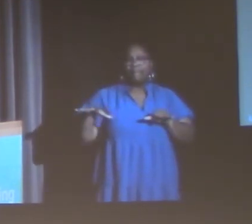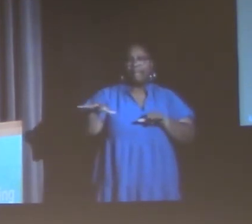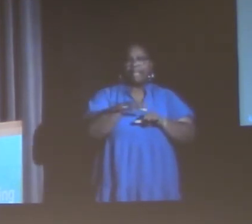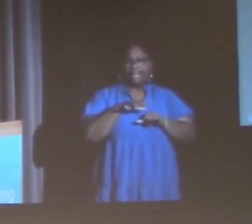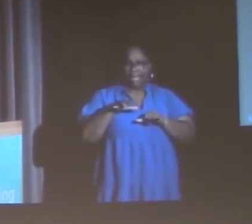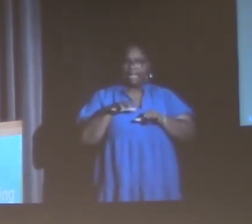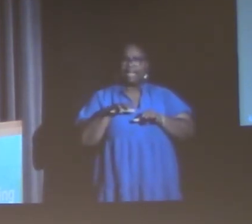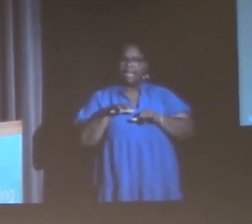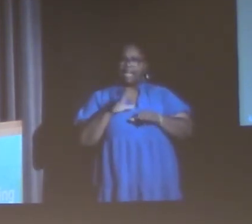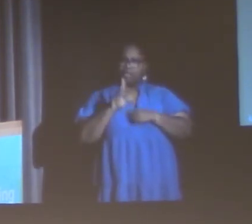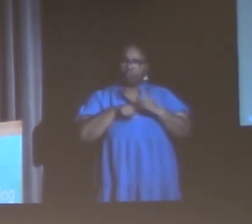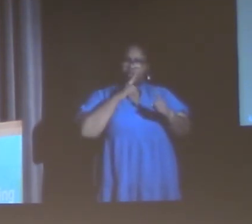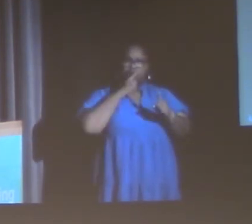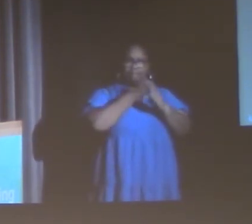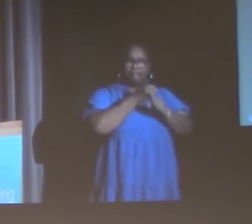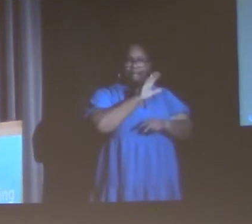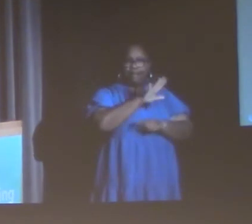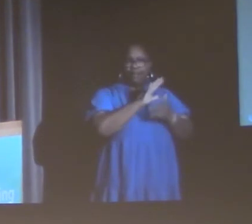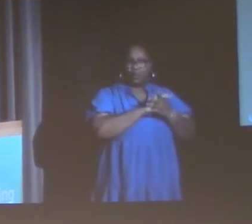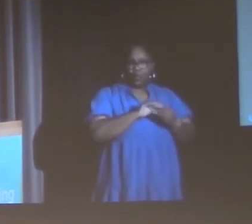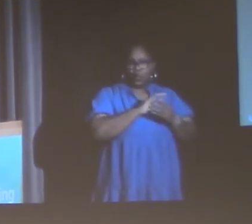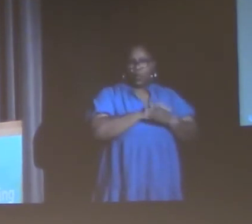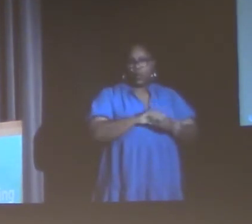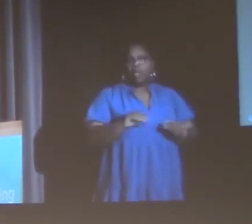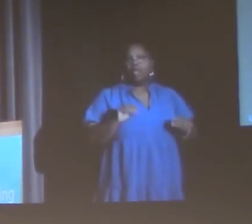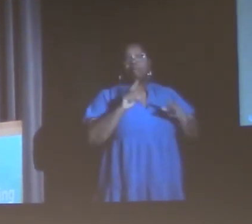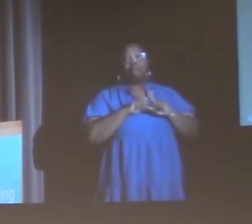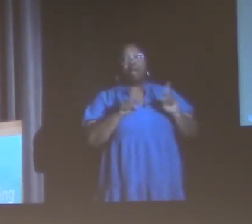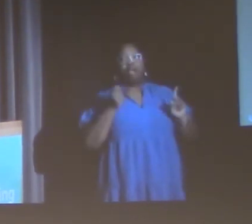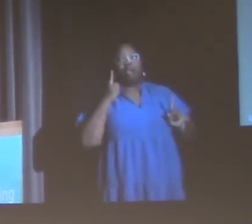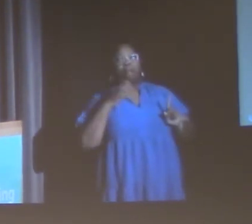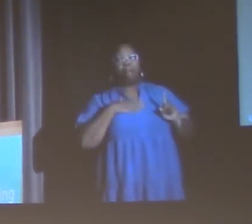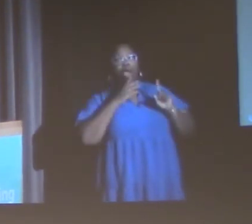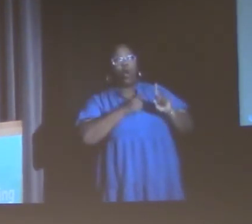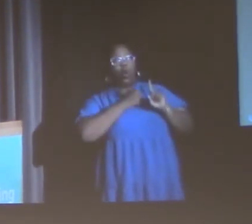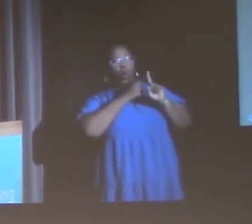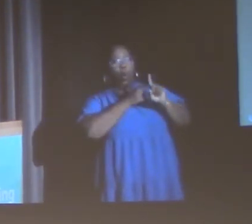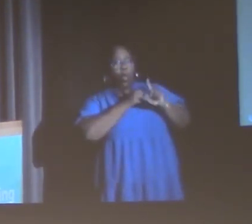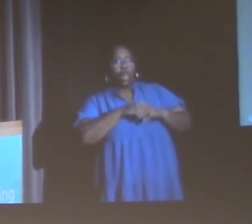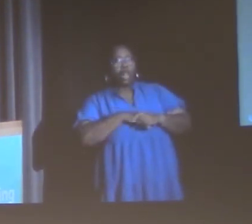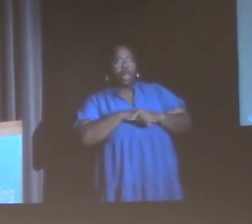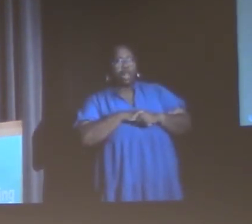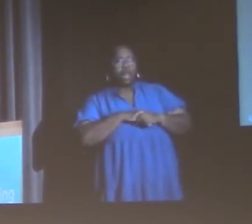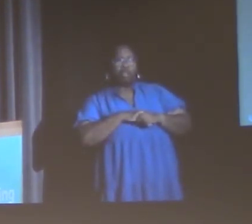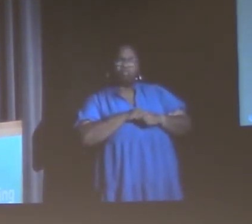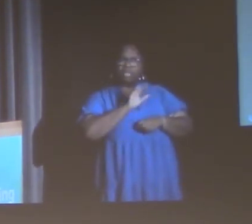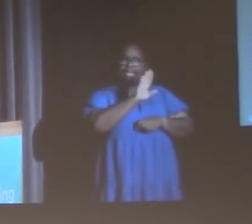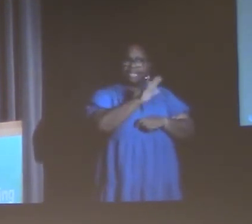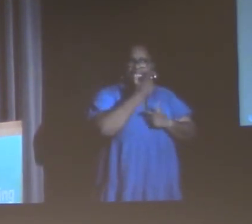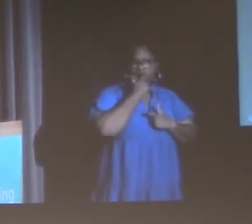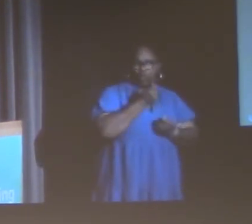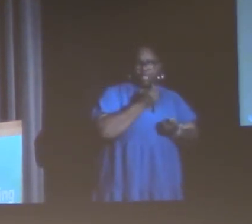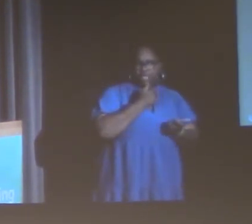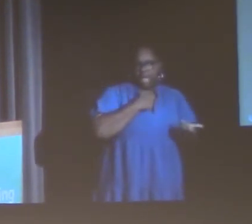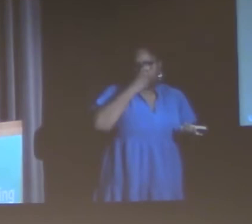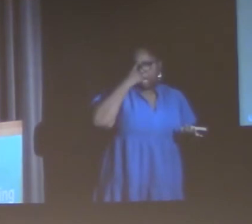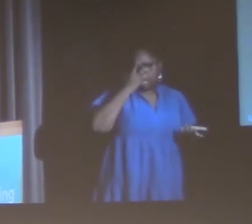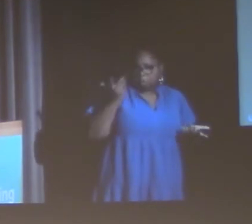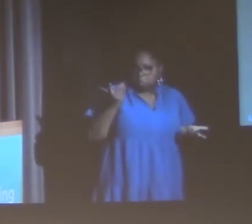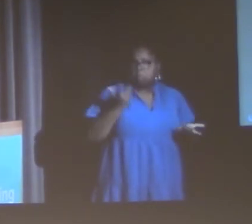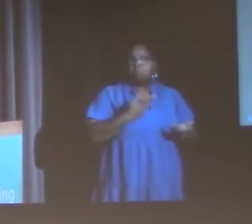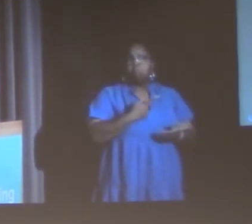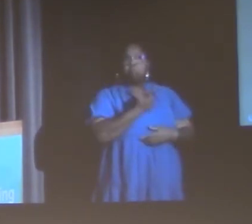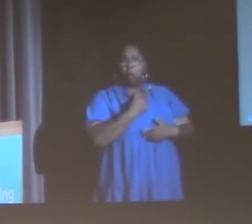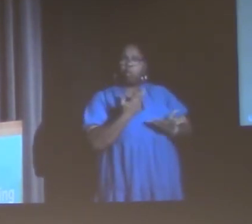story. But like my real goal, and I think his interest too, is to kind of go through this experience